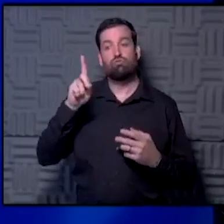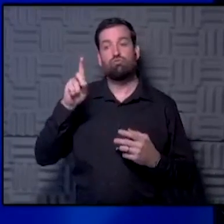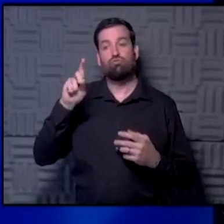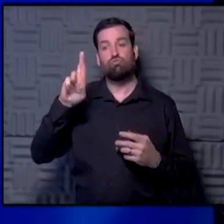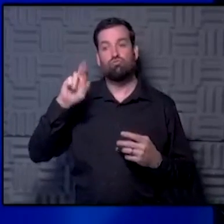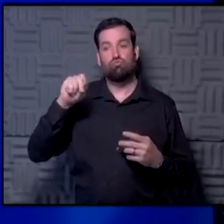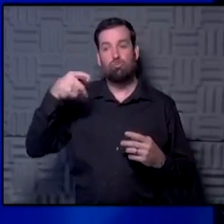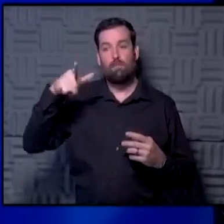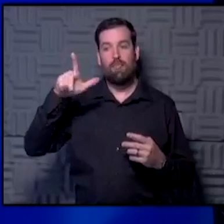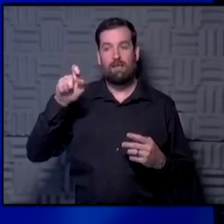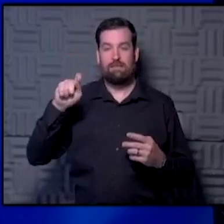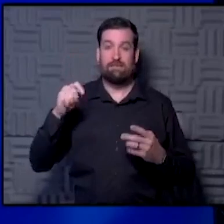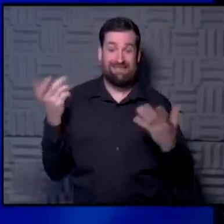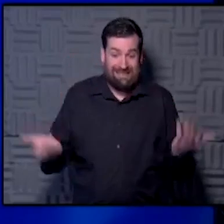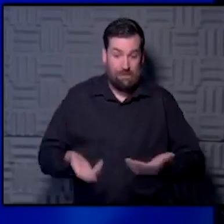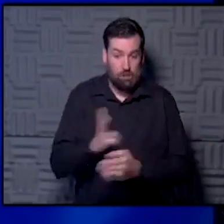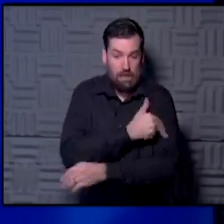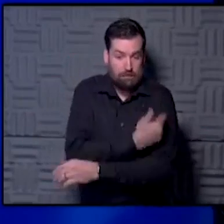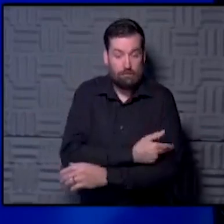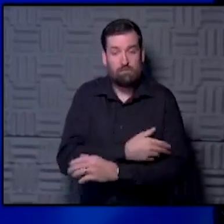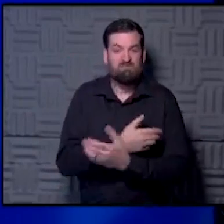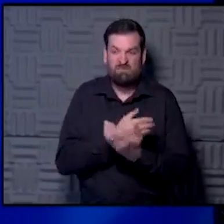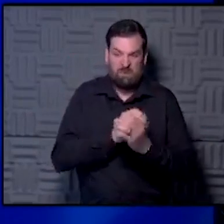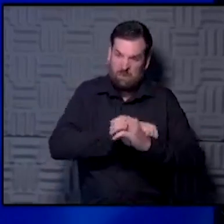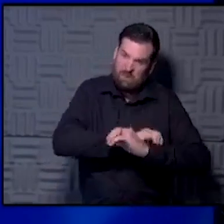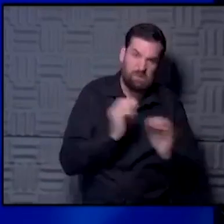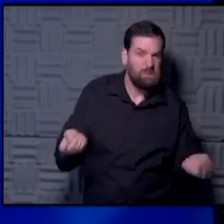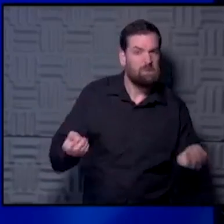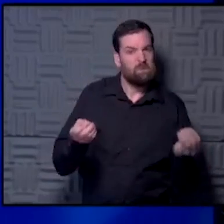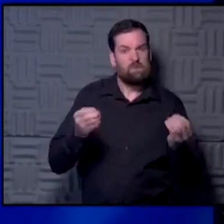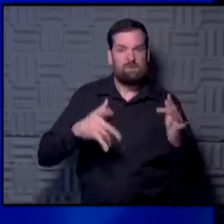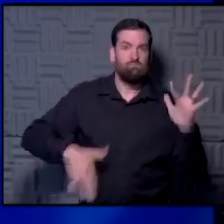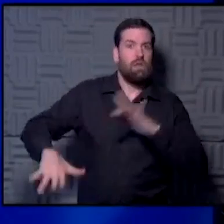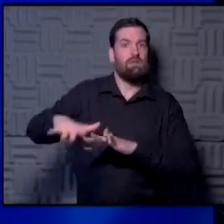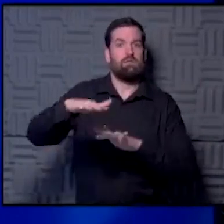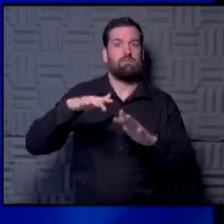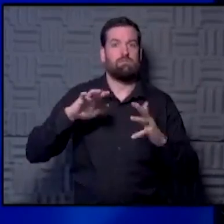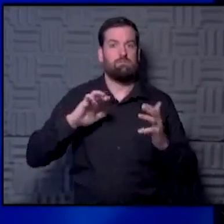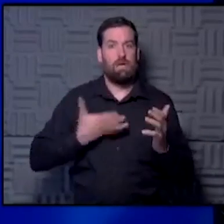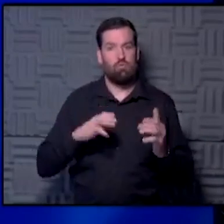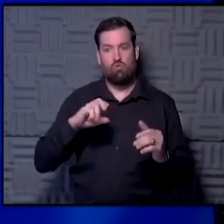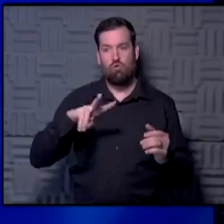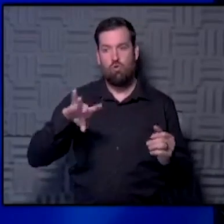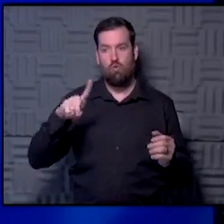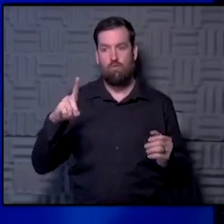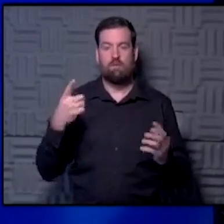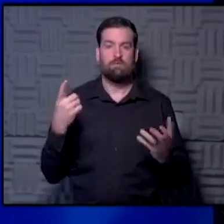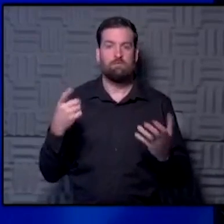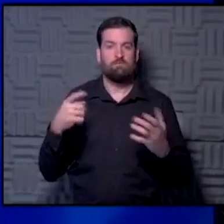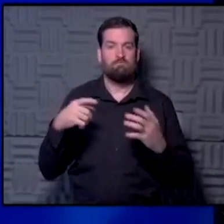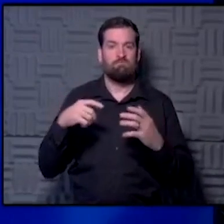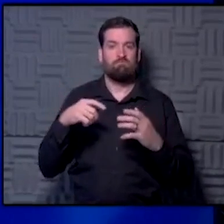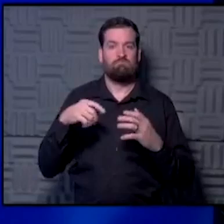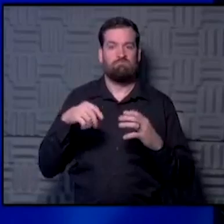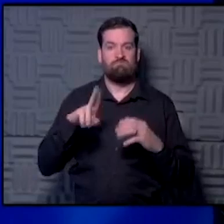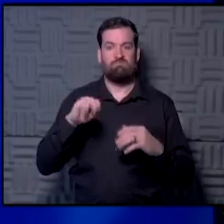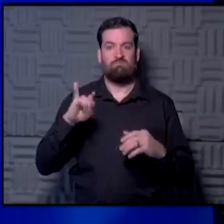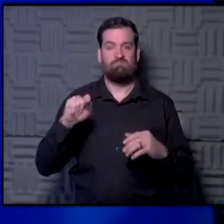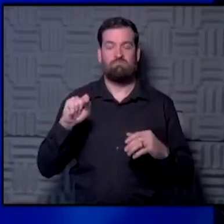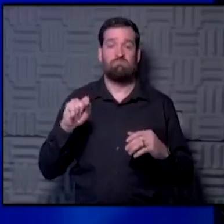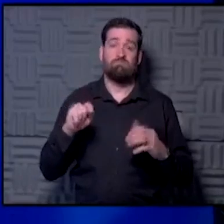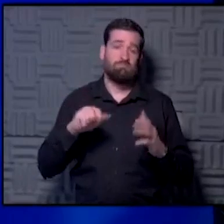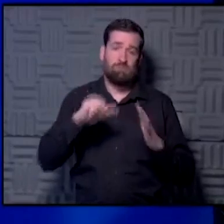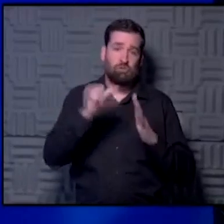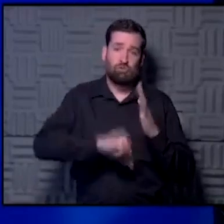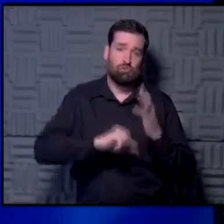hospital, we have very little spread, or maybe no spread on our COVID wards, and that just testifies to the fact that it's because then surgical masks wouldn't work as